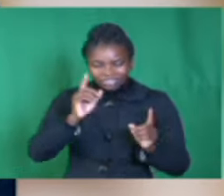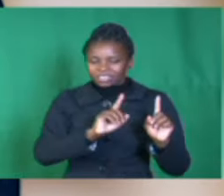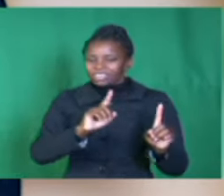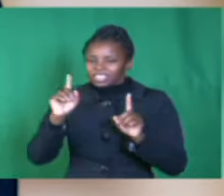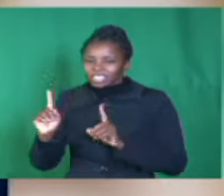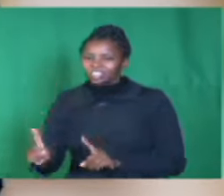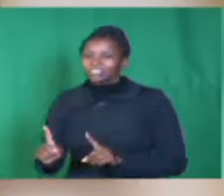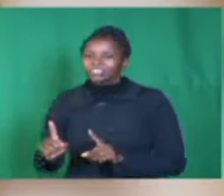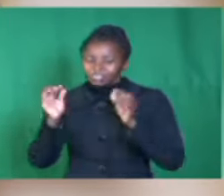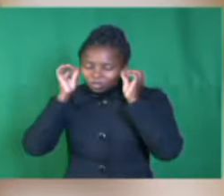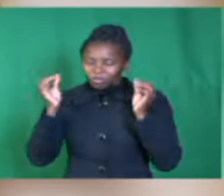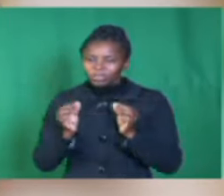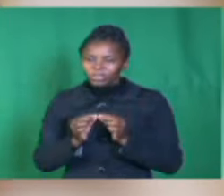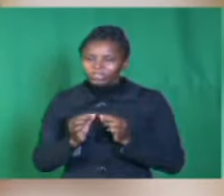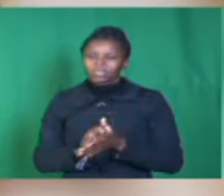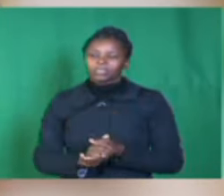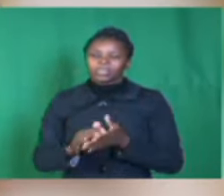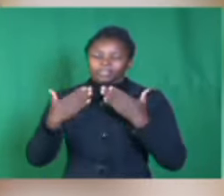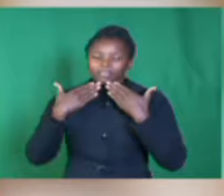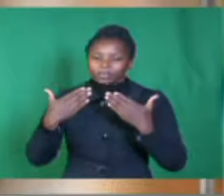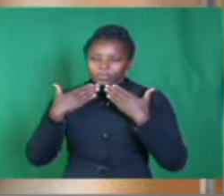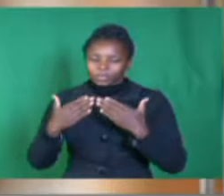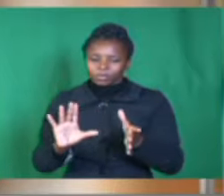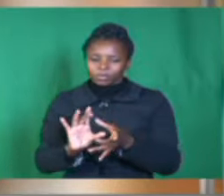Thank you very much. You guys at home.